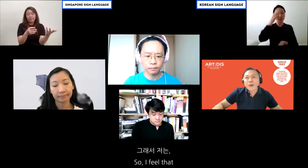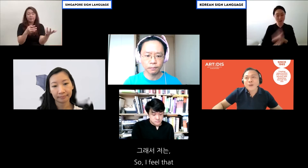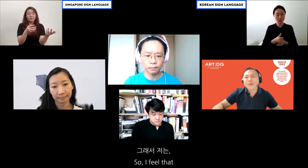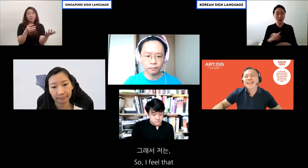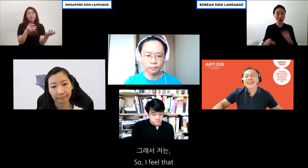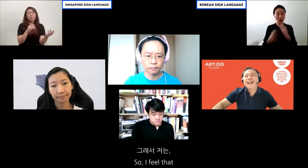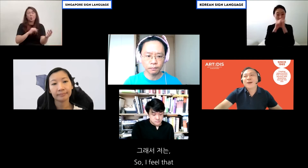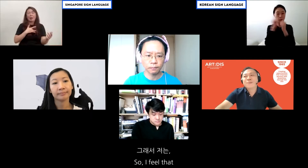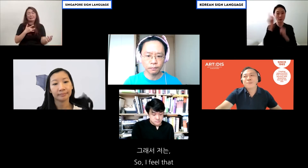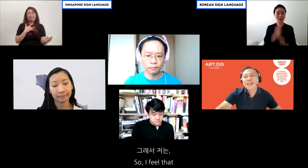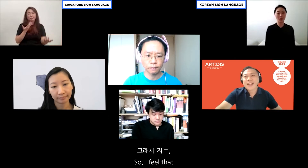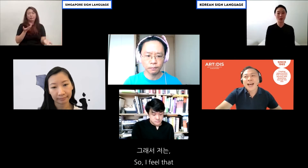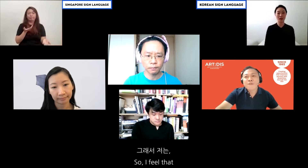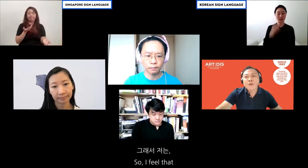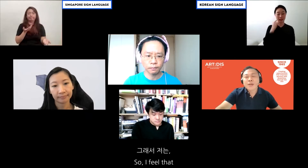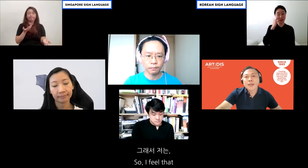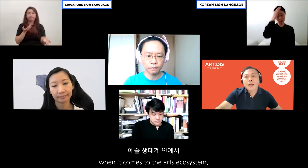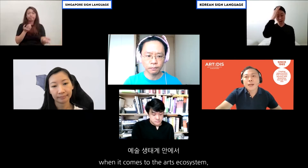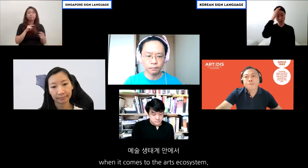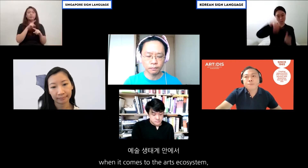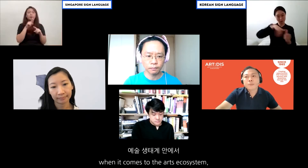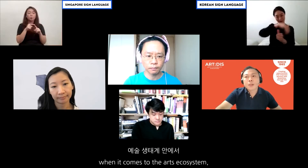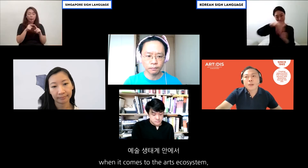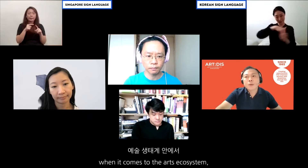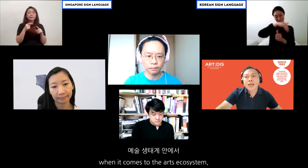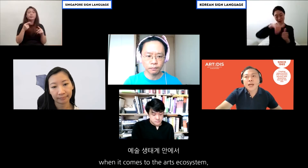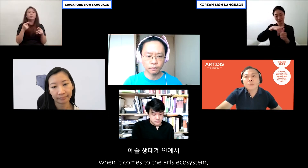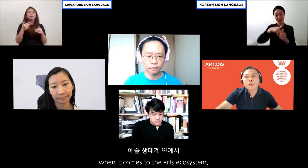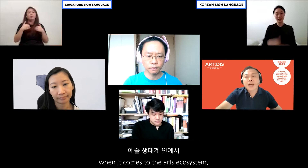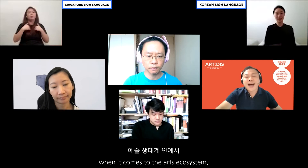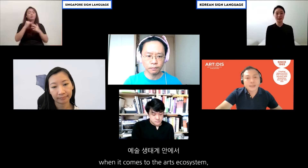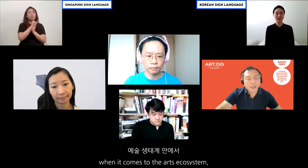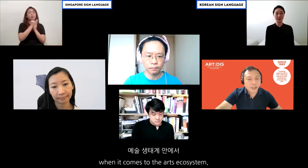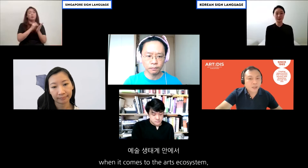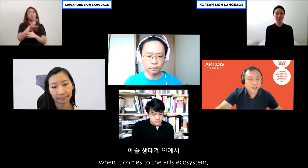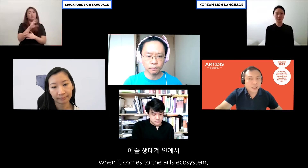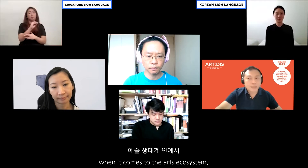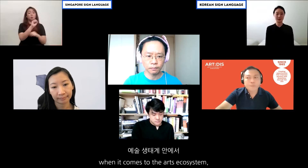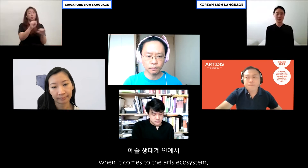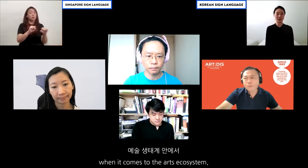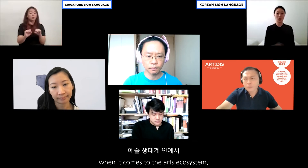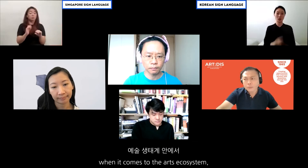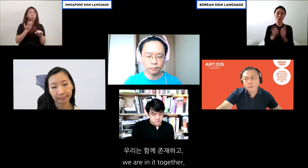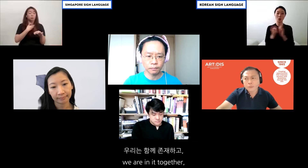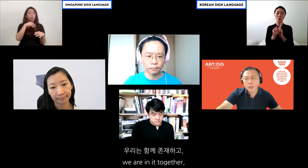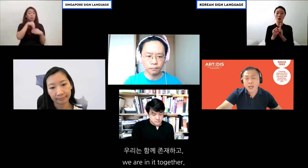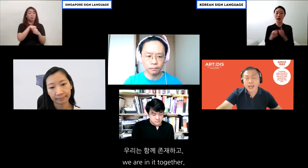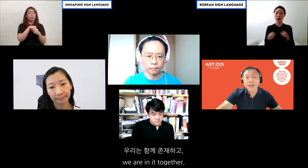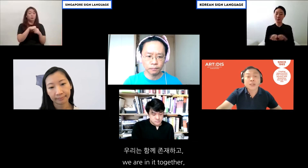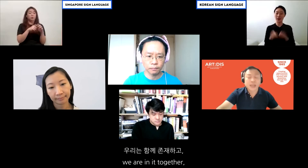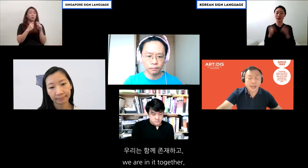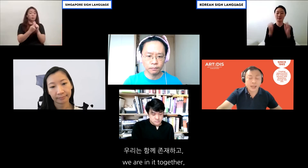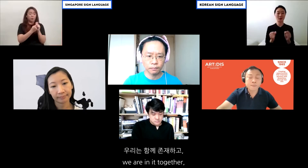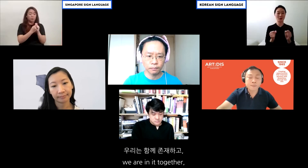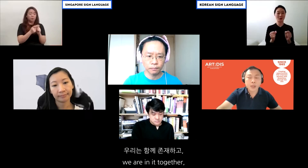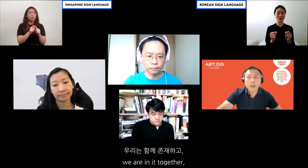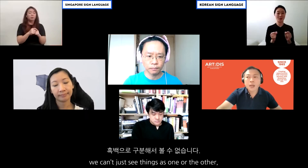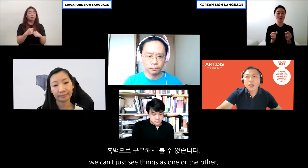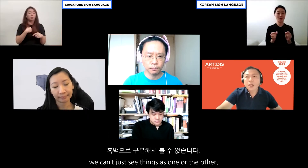So I feel that when it comes to the arts ecosystem, we are in it